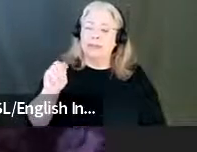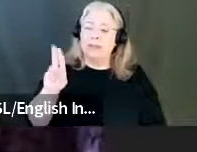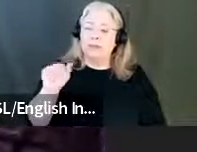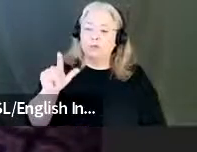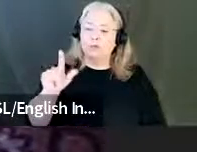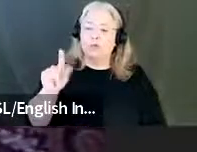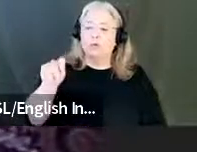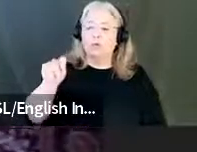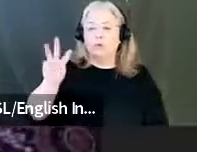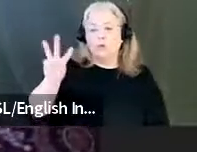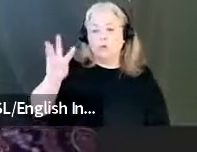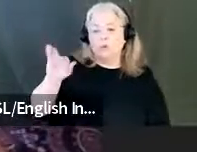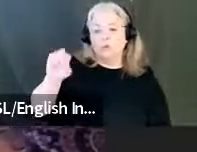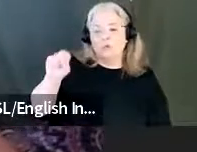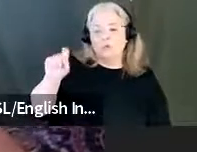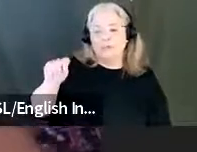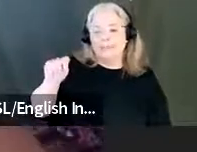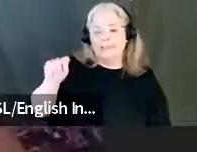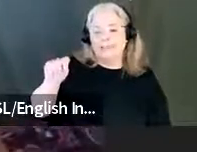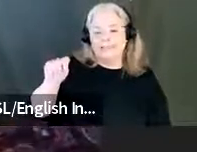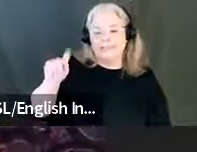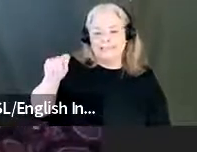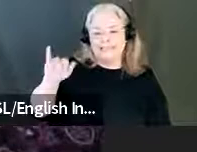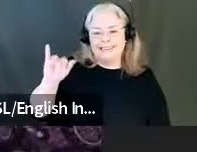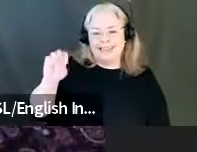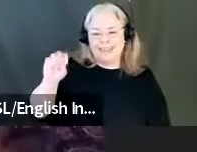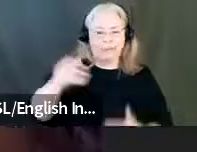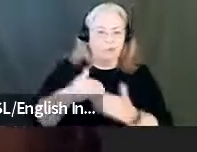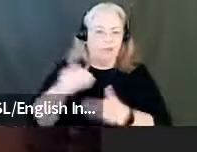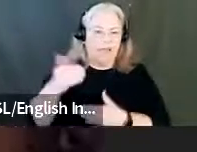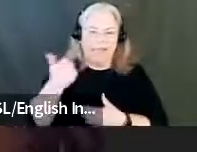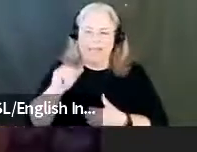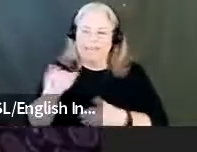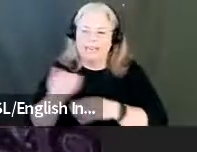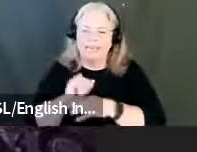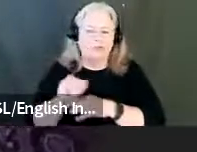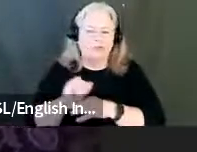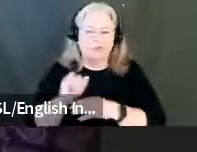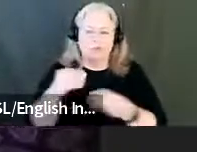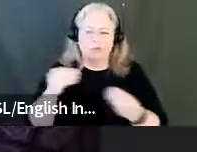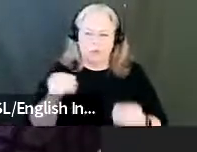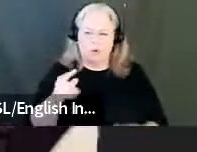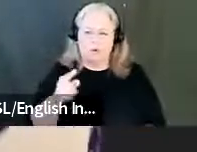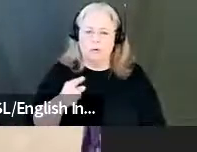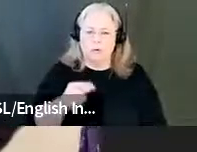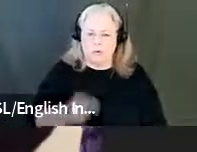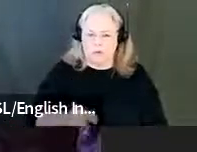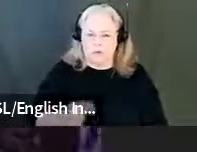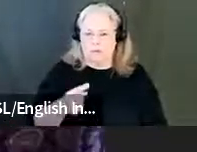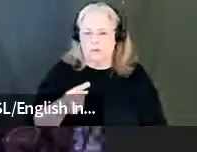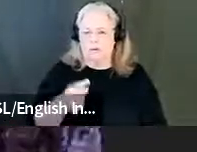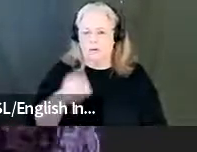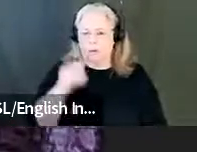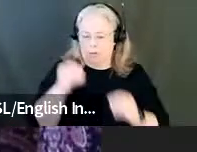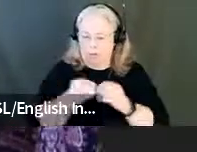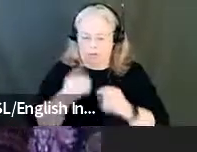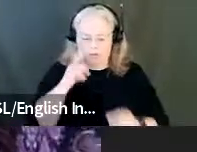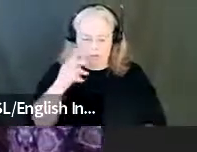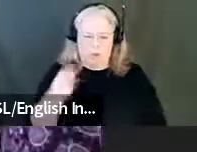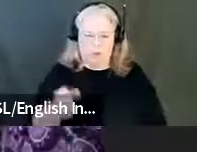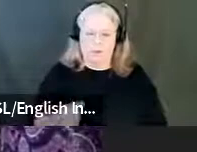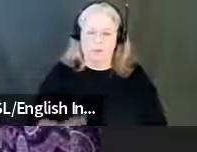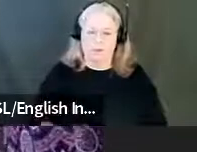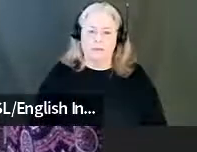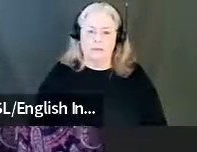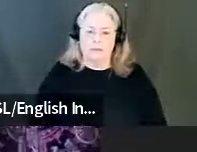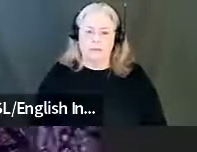store, and looking at putting objects inside of here in terms of grasping. Or in